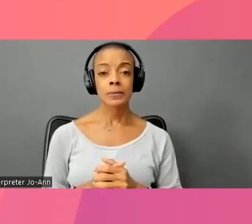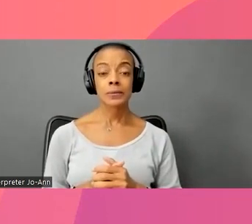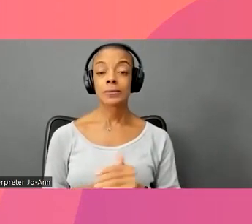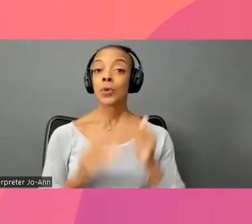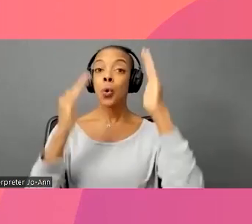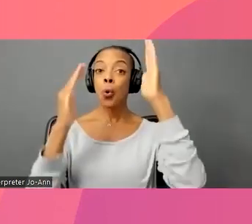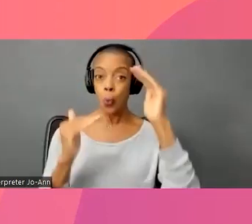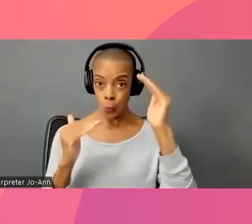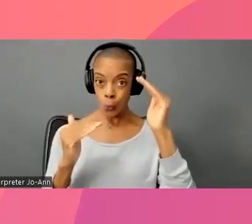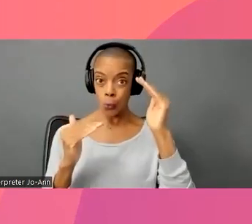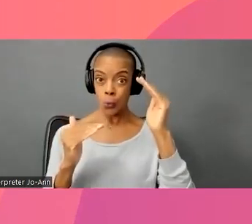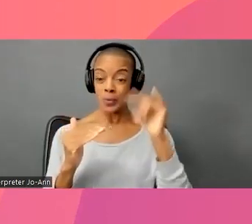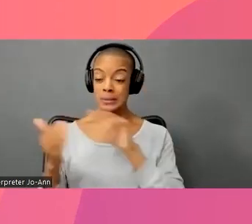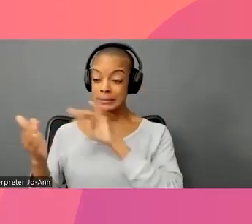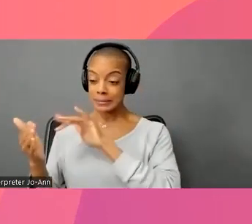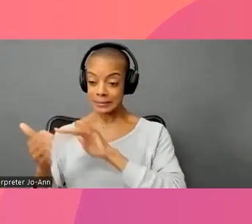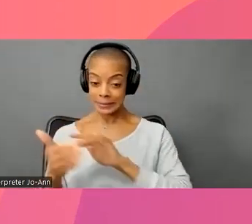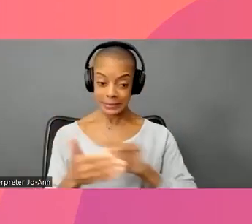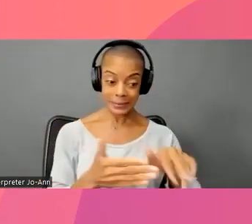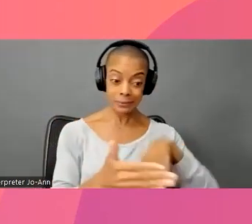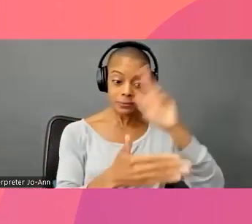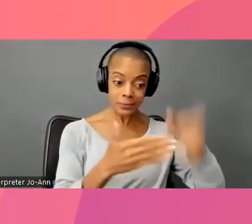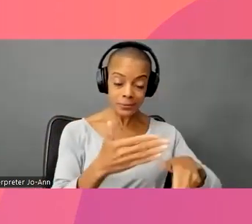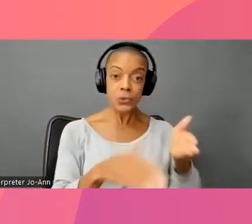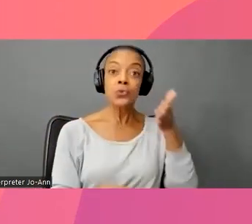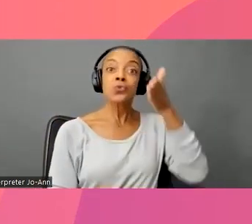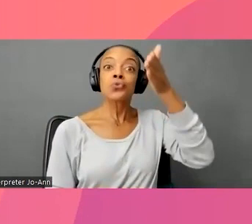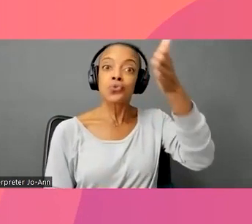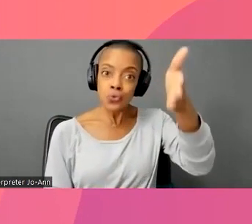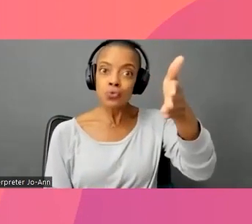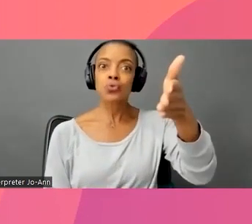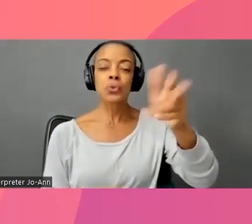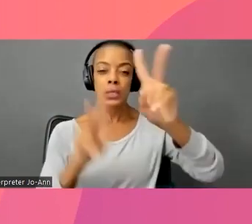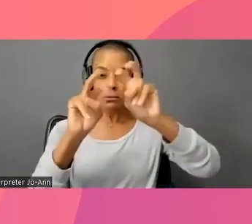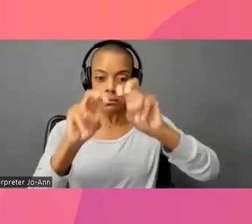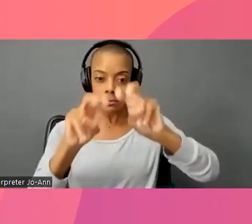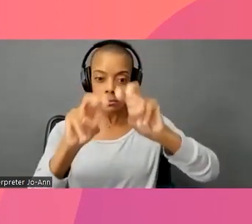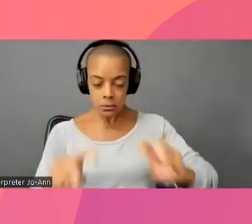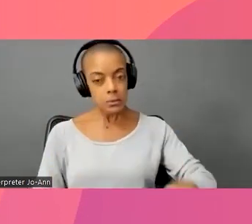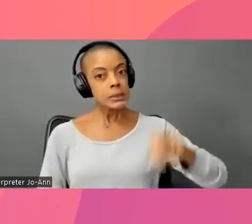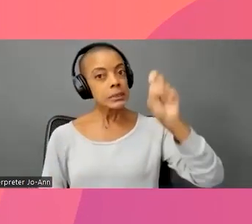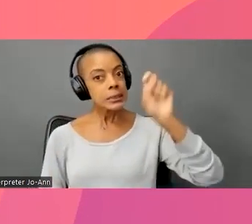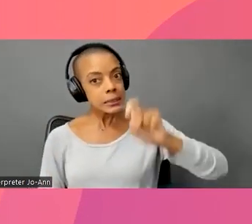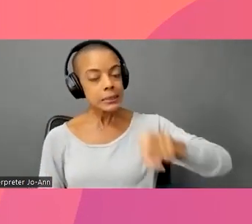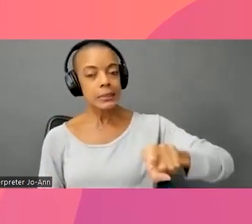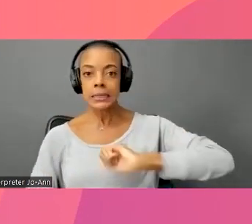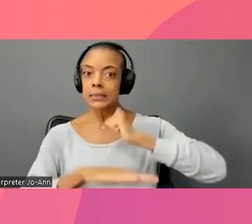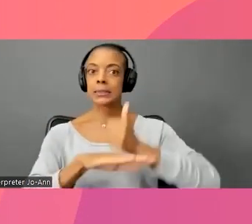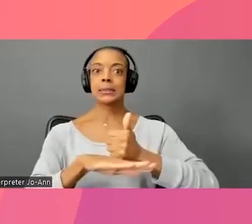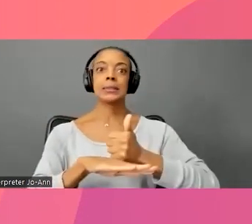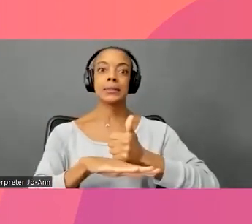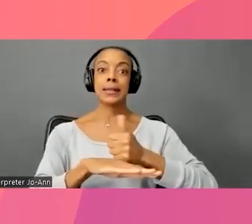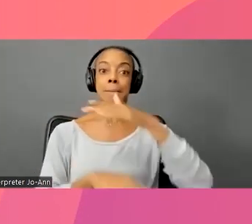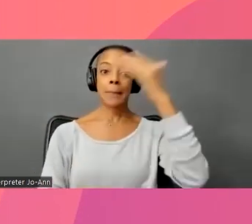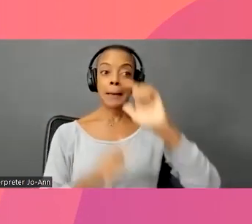conducting these series of studies, future research can explore the profound need to engage with what it takes for Black people with